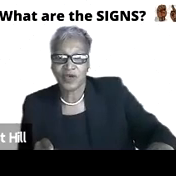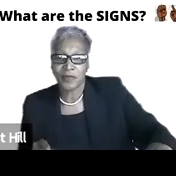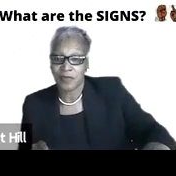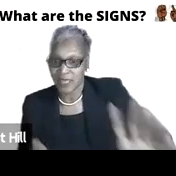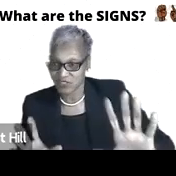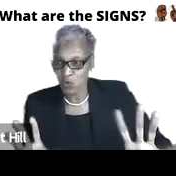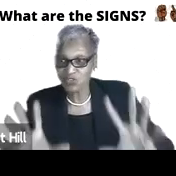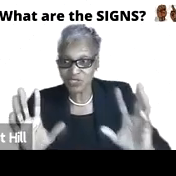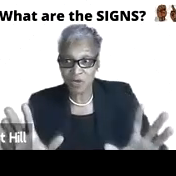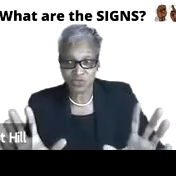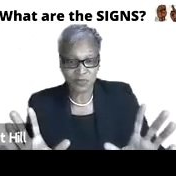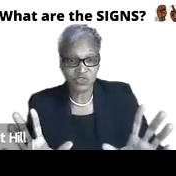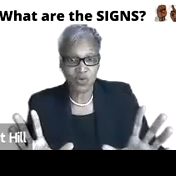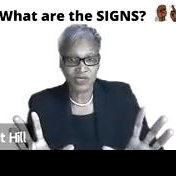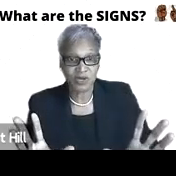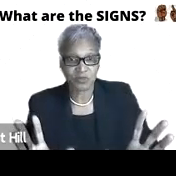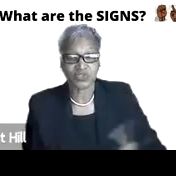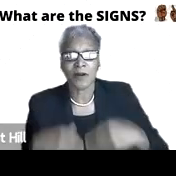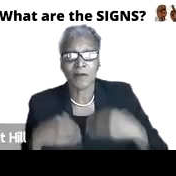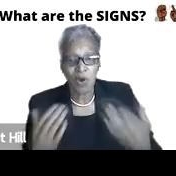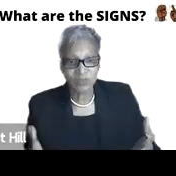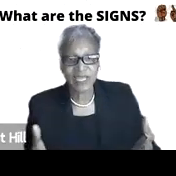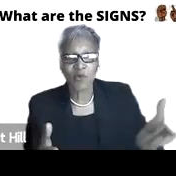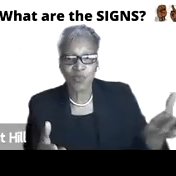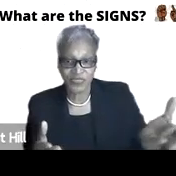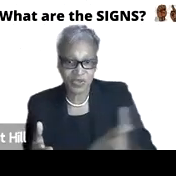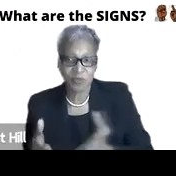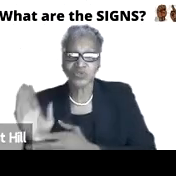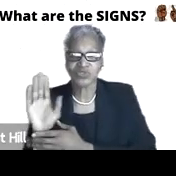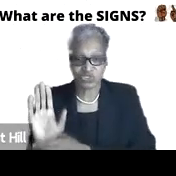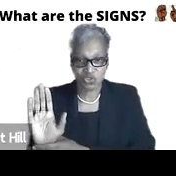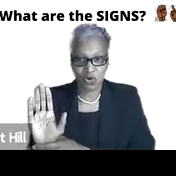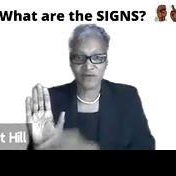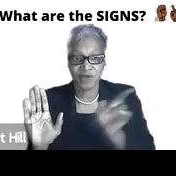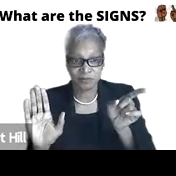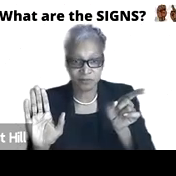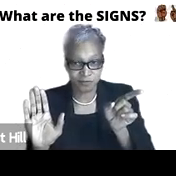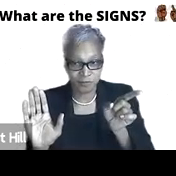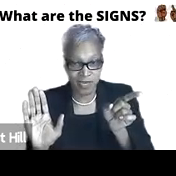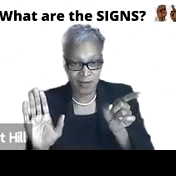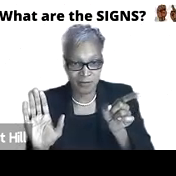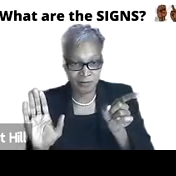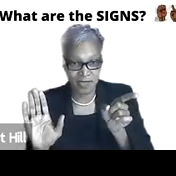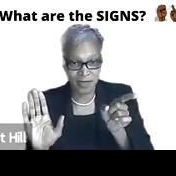for the, as far as the numbers. Let me start with numbers. Palms out with the numbers starting from